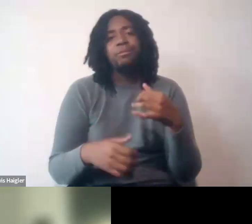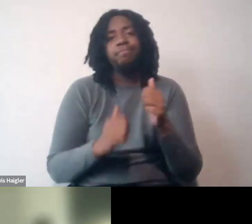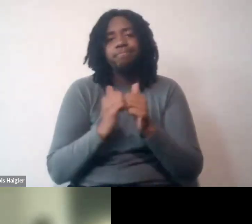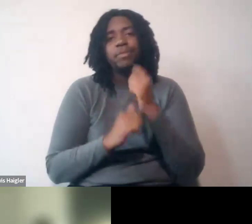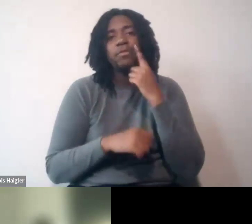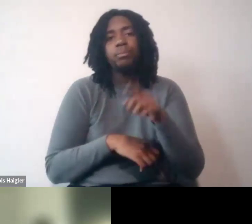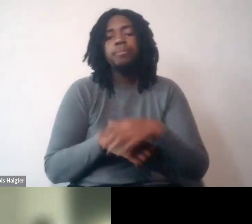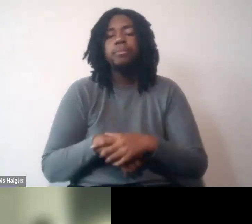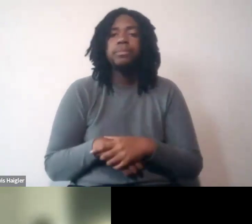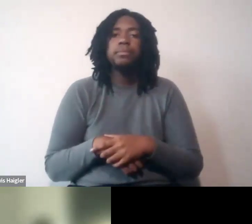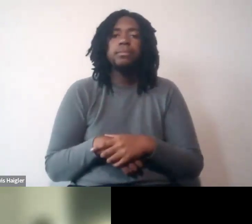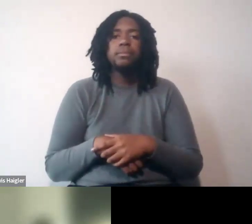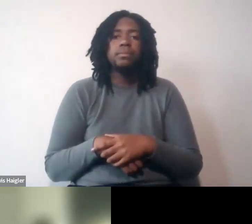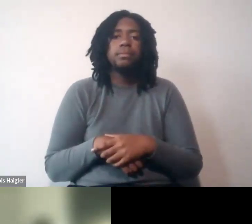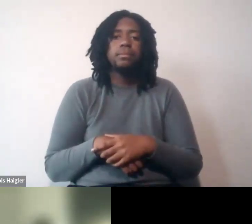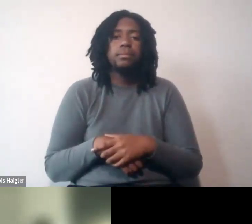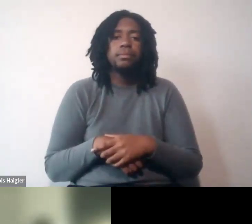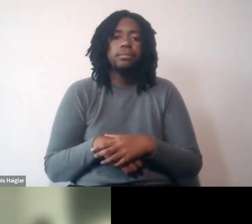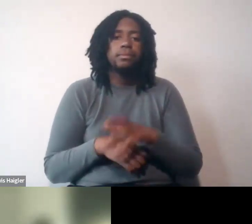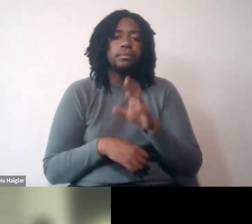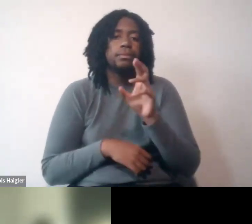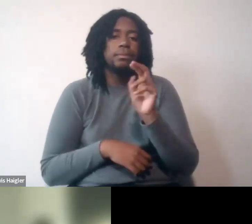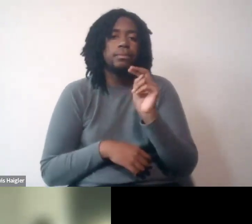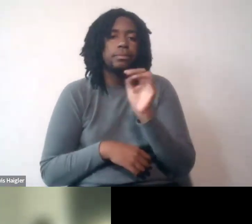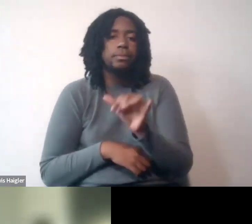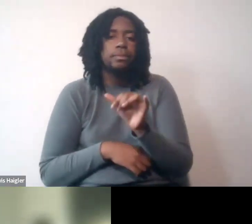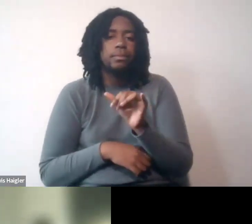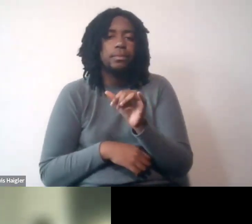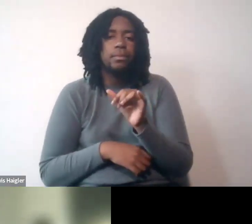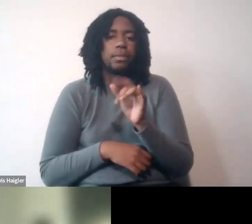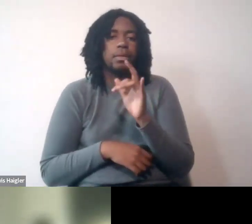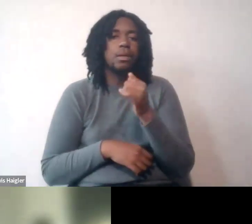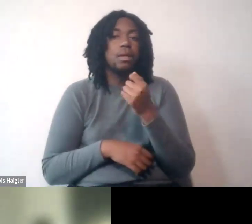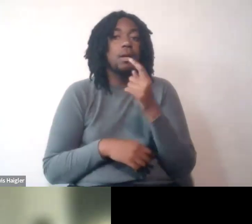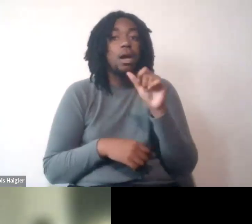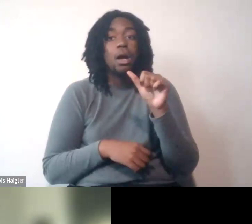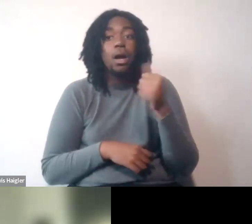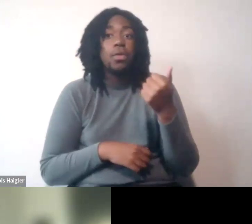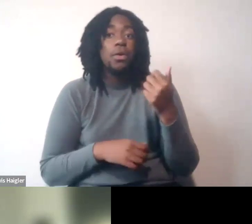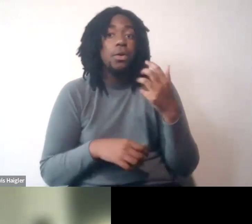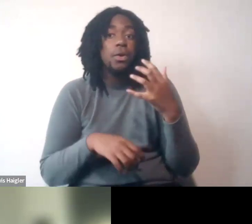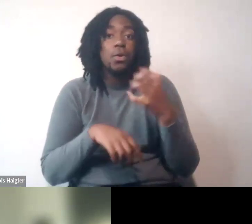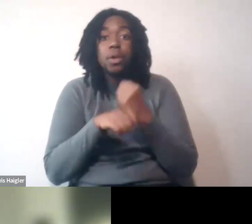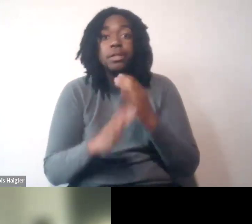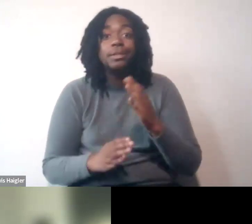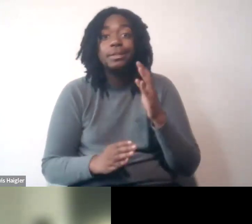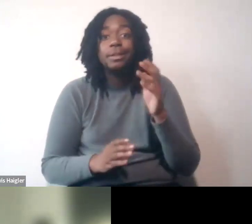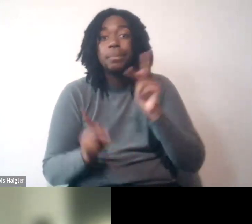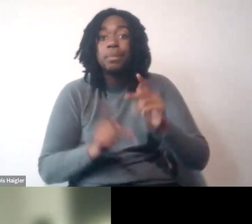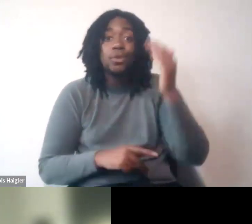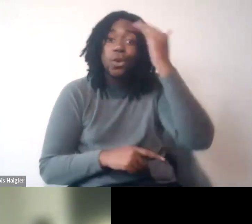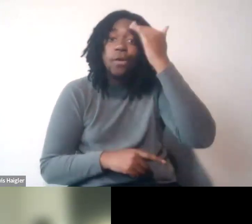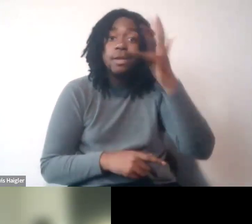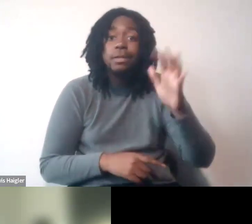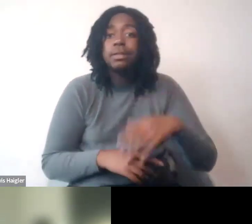And I'll be speaking with a past winner in just a little bit here. Are there any other winners that folks may recognize? That's right.